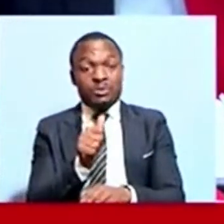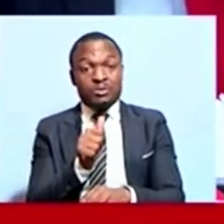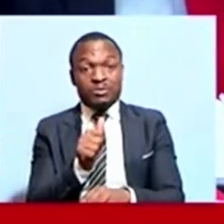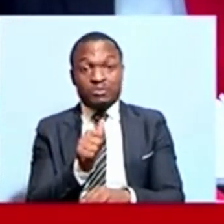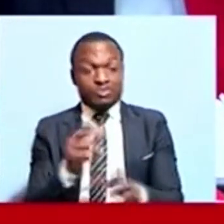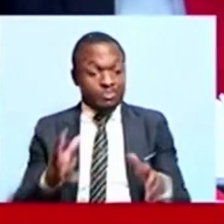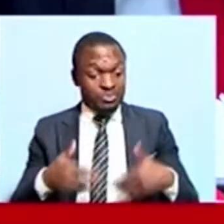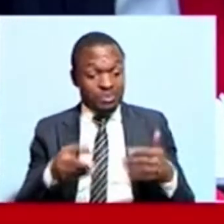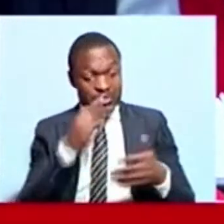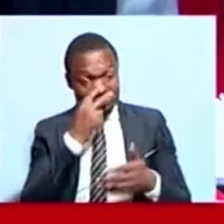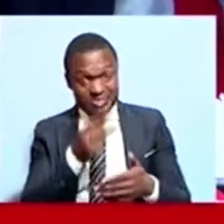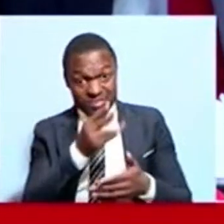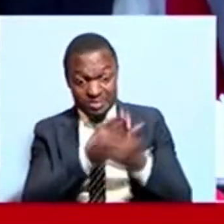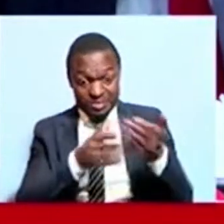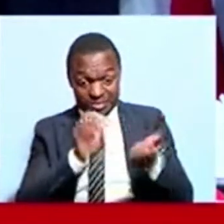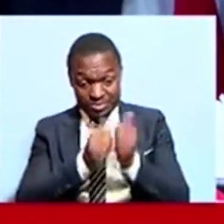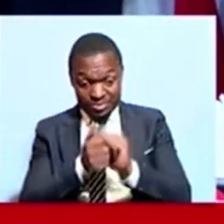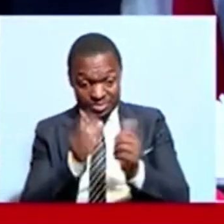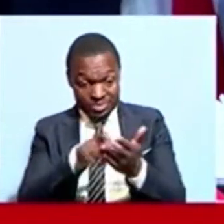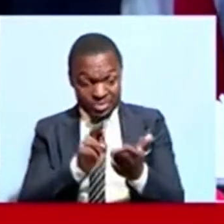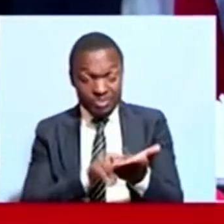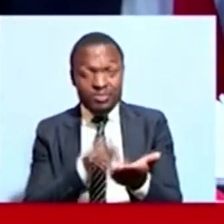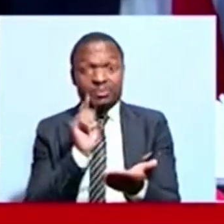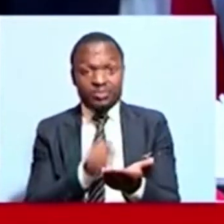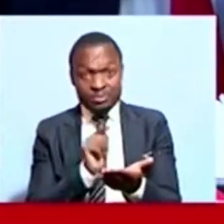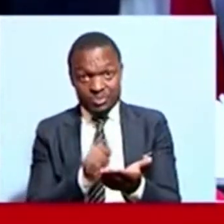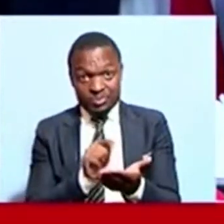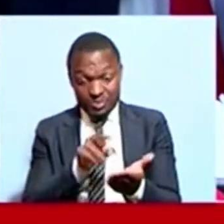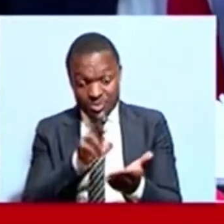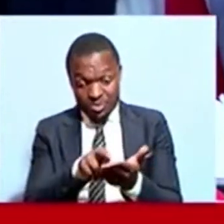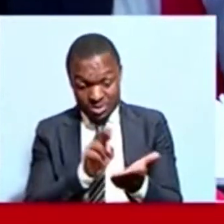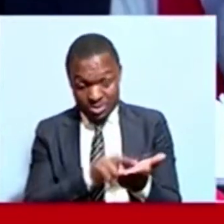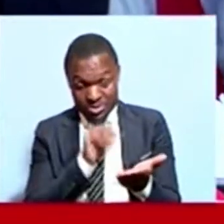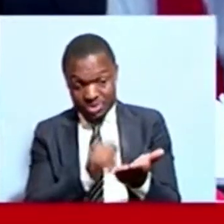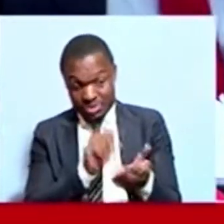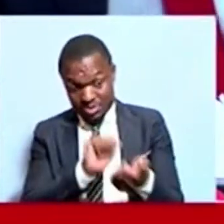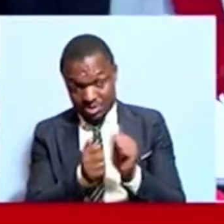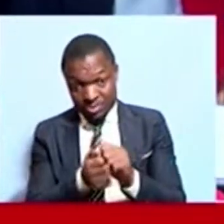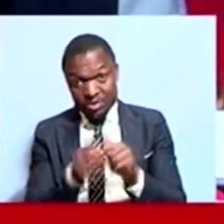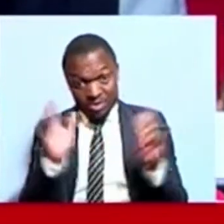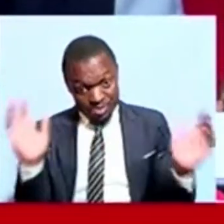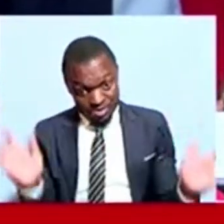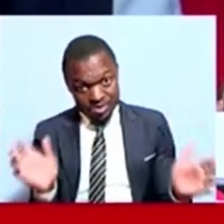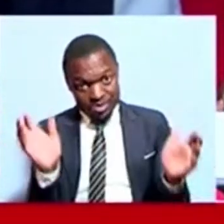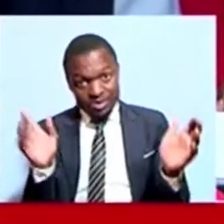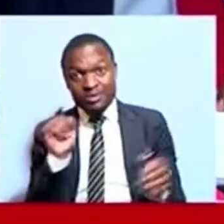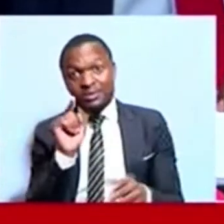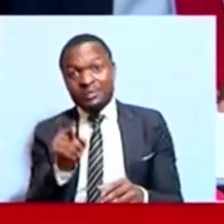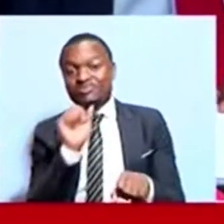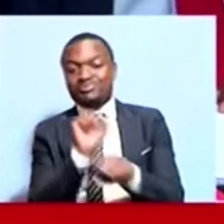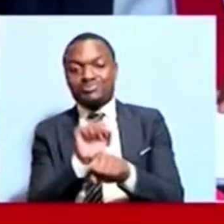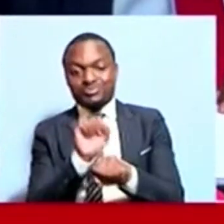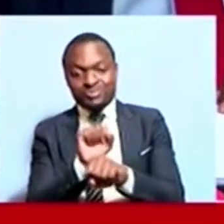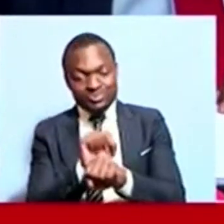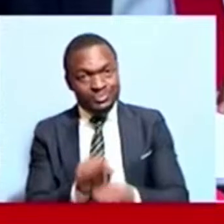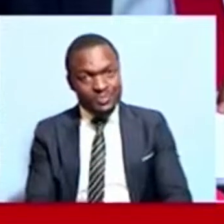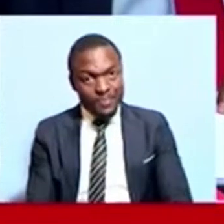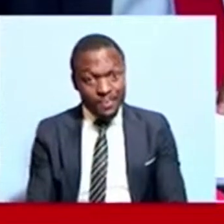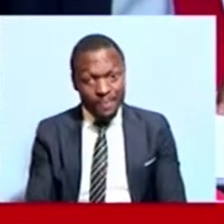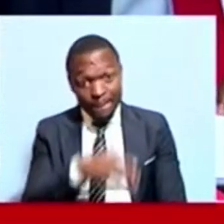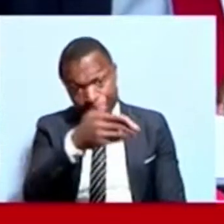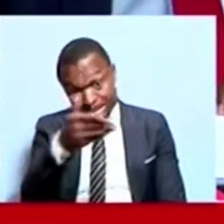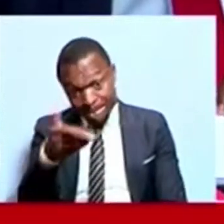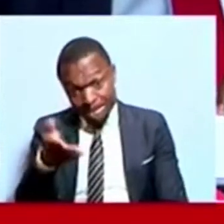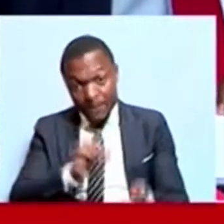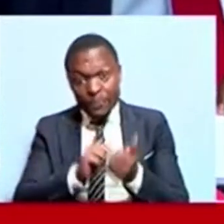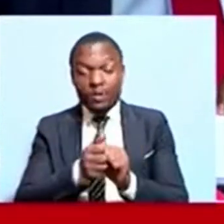report, which gaps we wish, we want to encourage you to work on them. Those